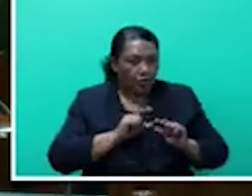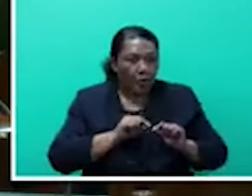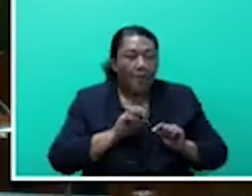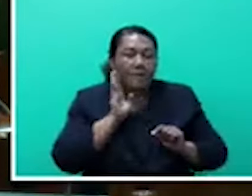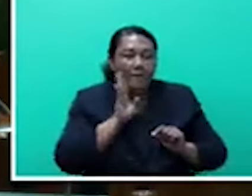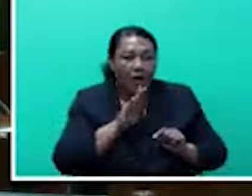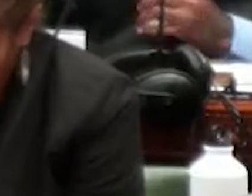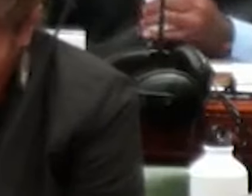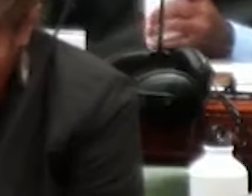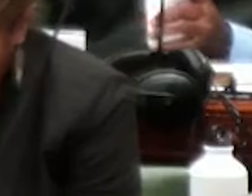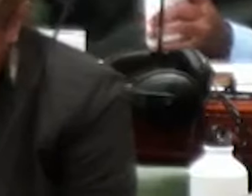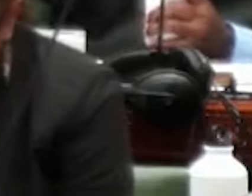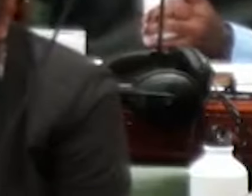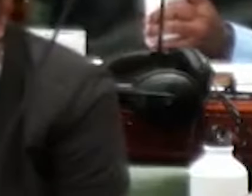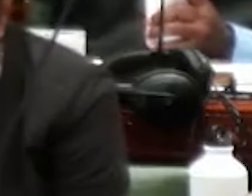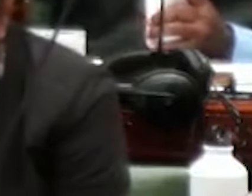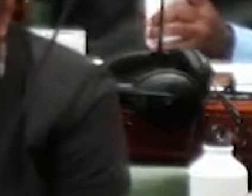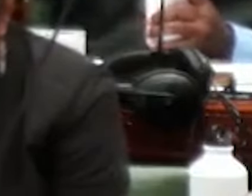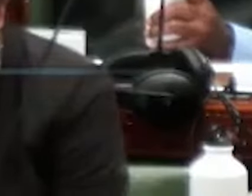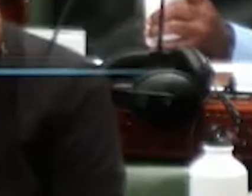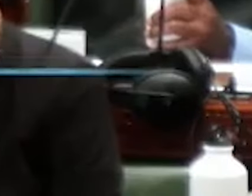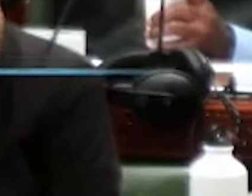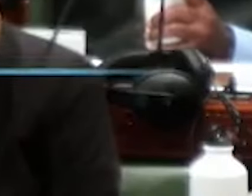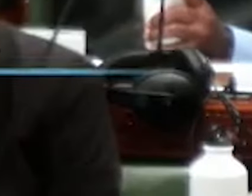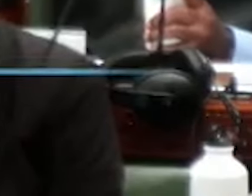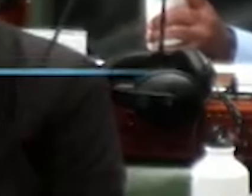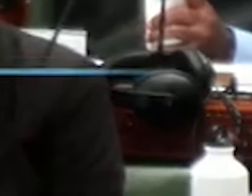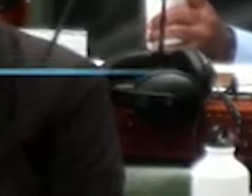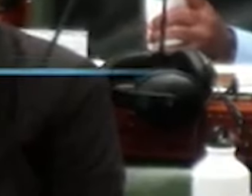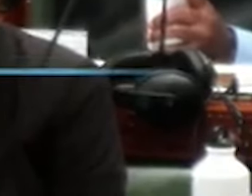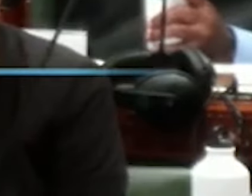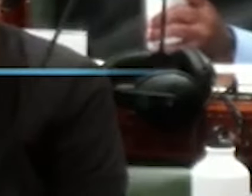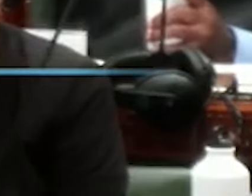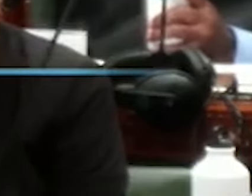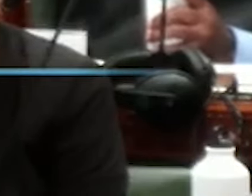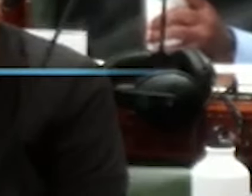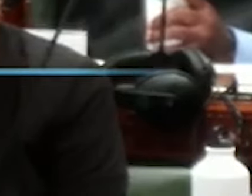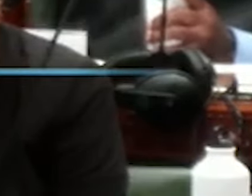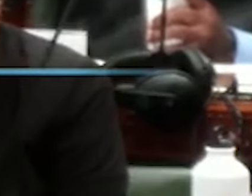put fast forward. See. Mr. Speaker, sir, let me